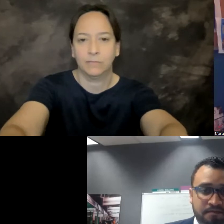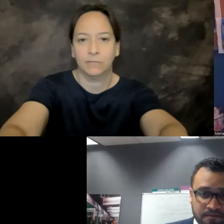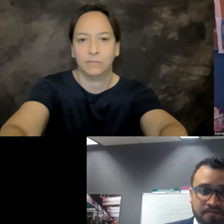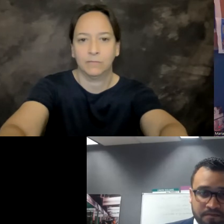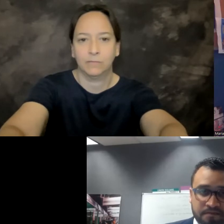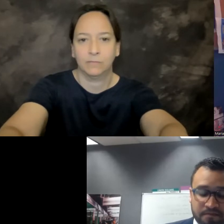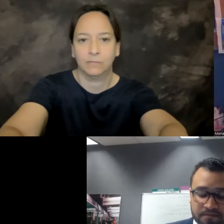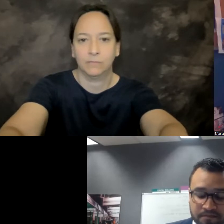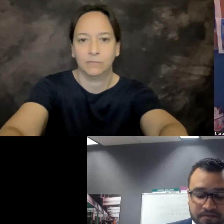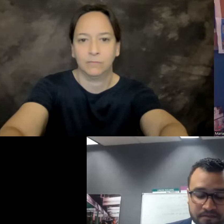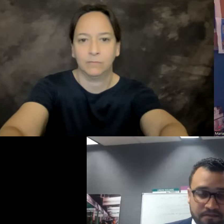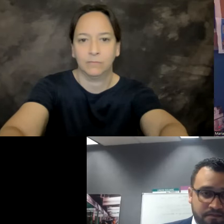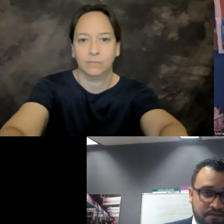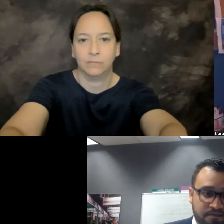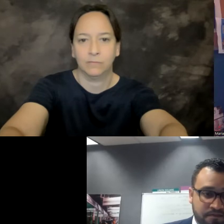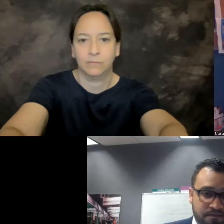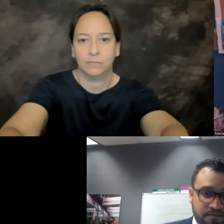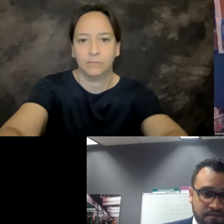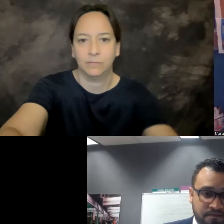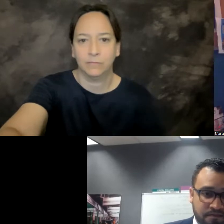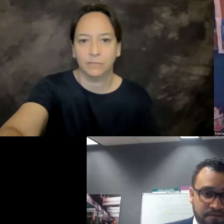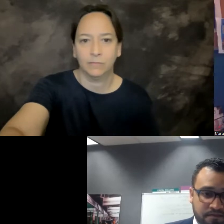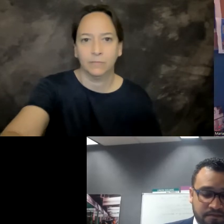received before, and that is